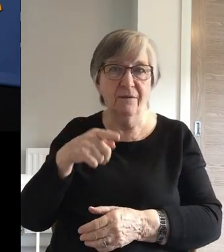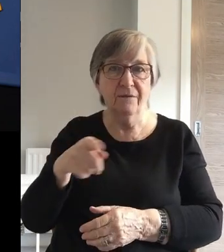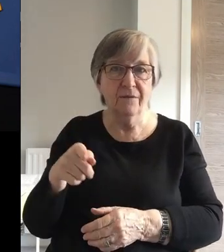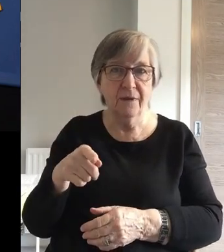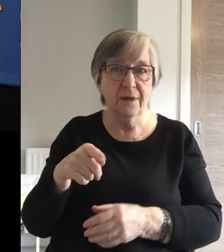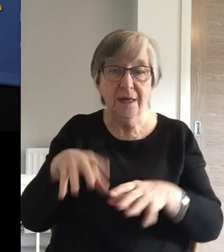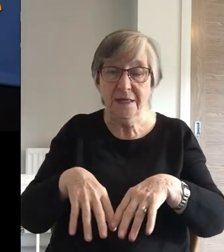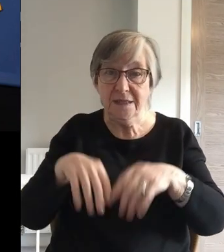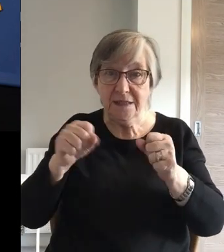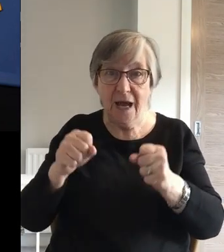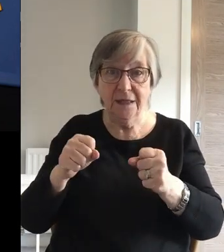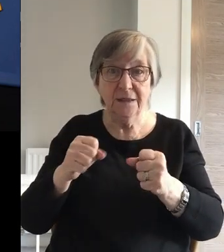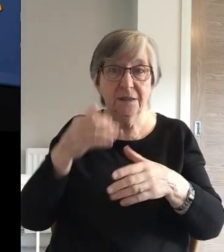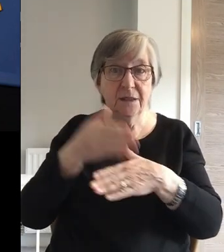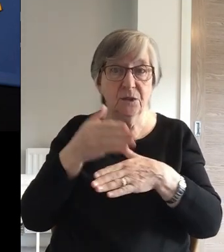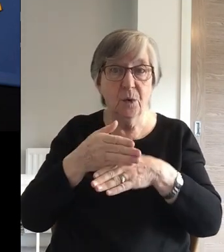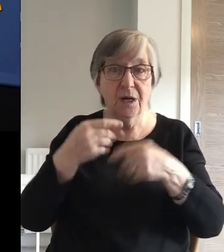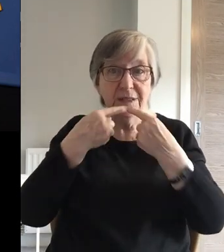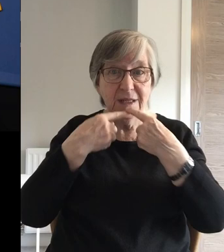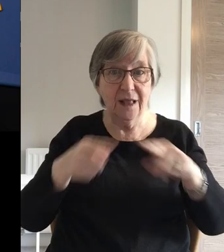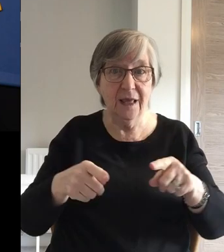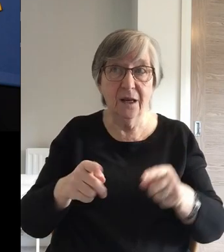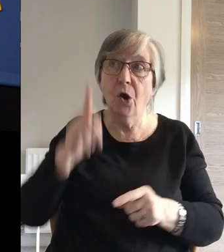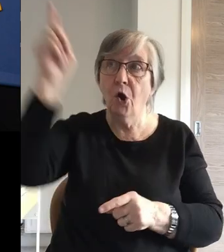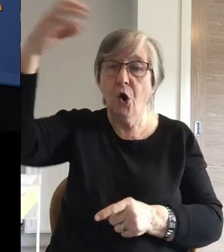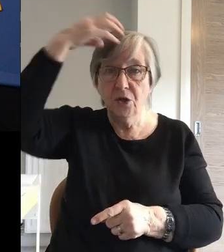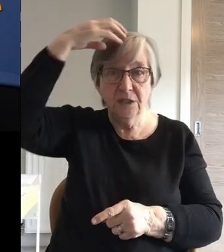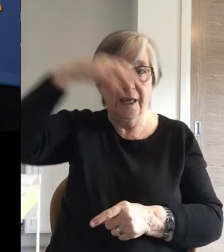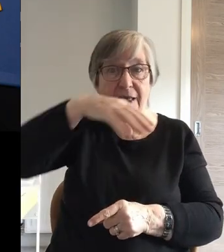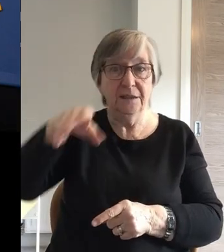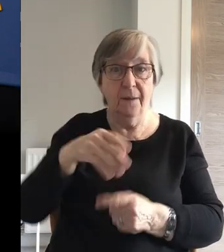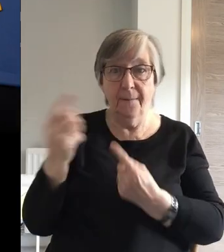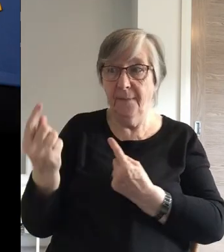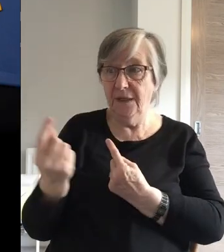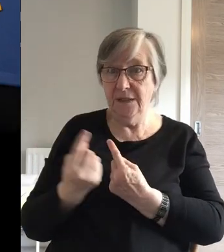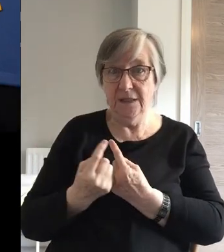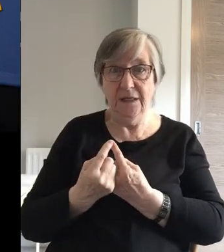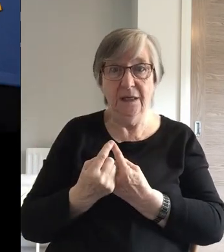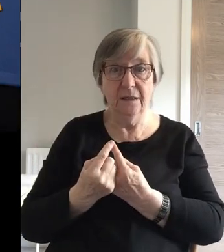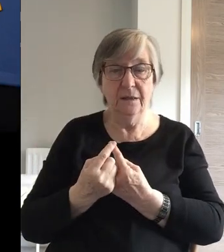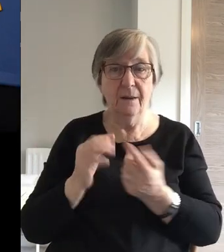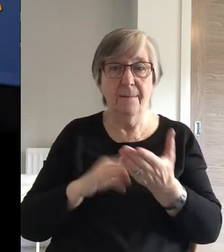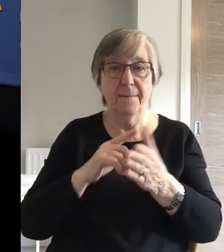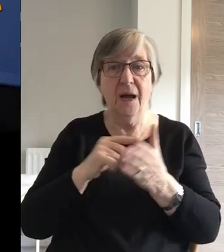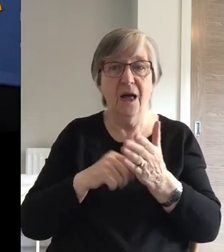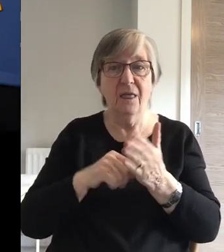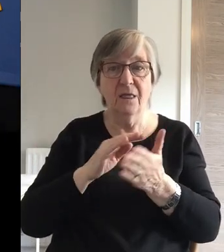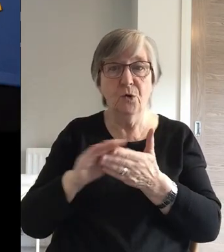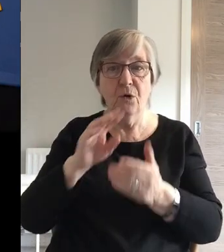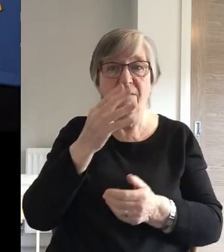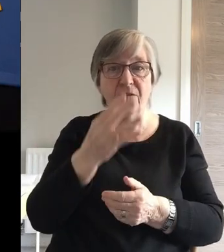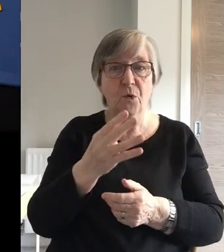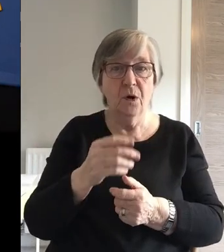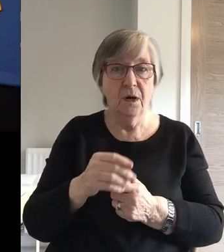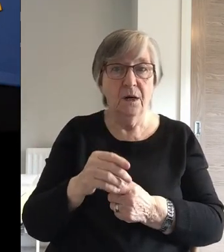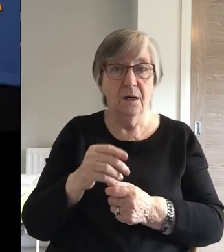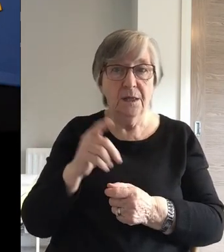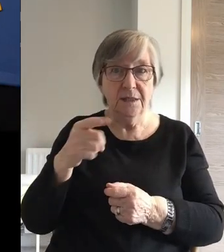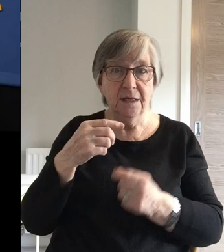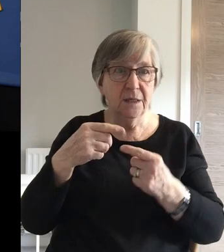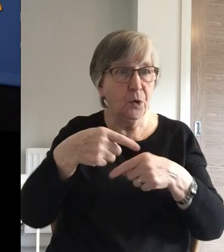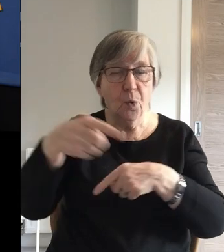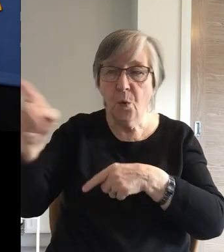his ministry declaring that the kingdom of God was at hand. We're told in Matthew 4:23, he went about teaching in the